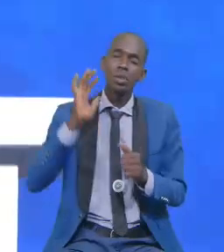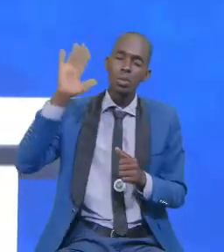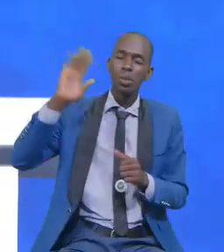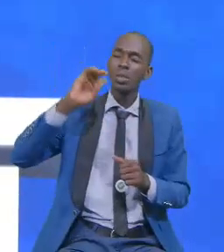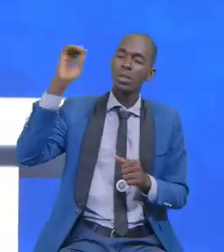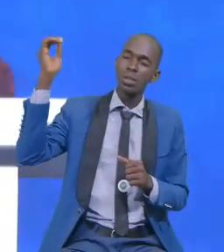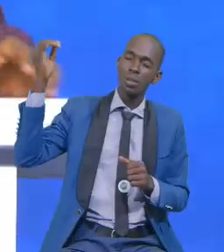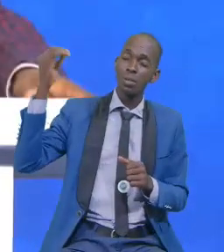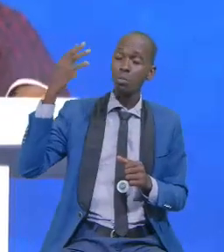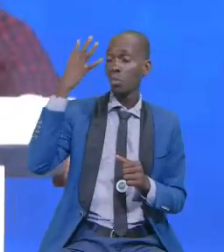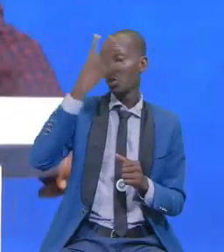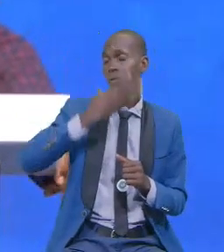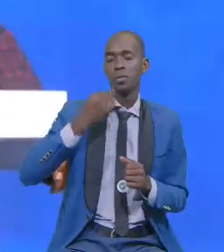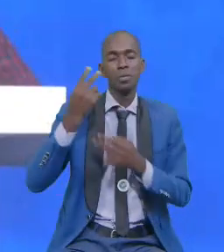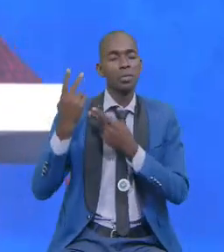visitation.